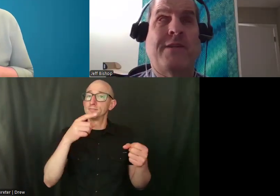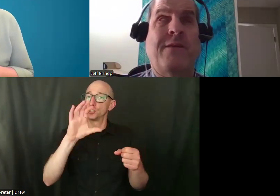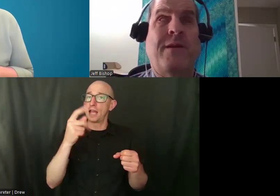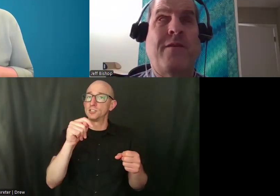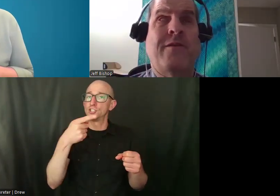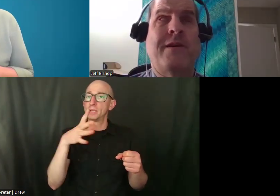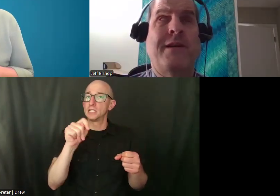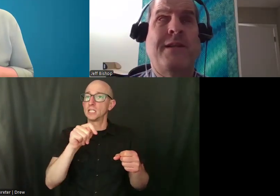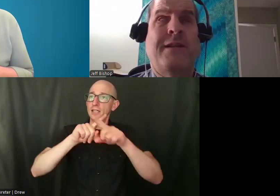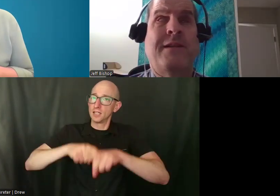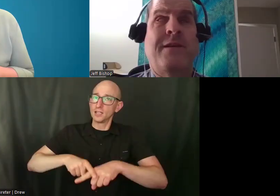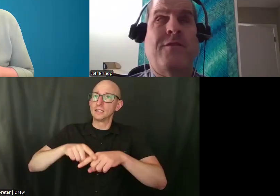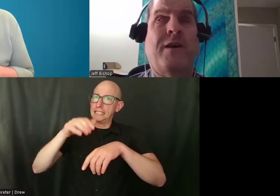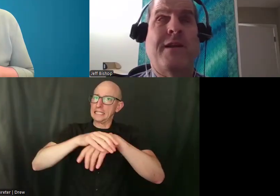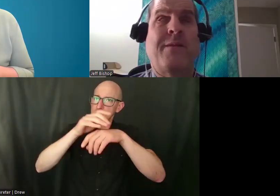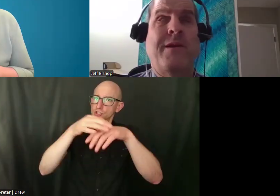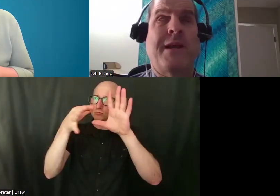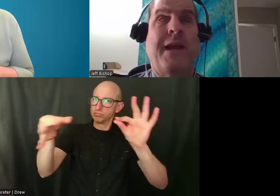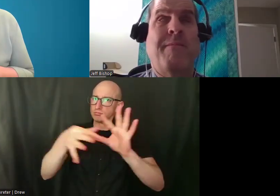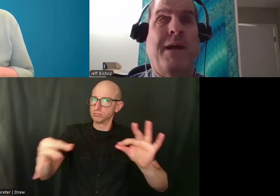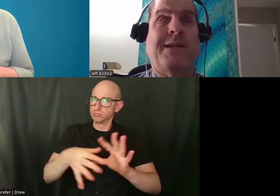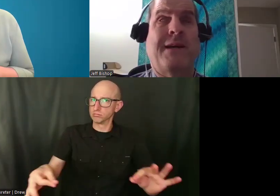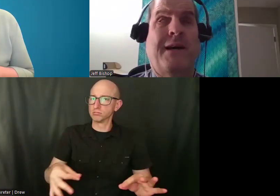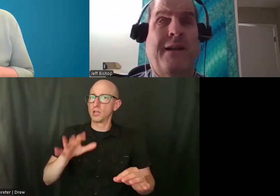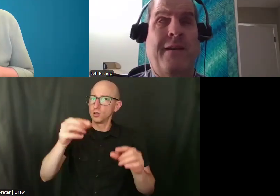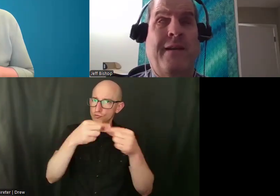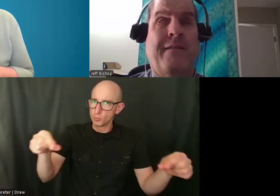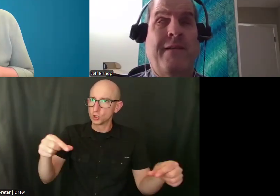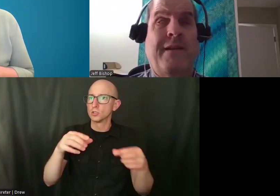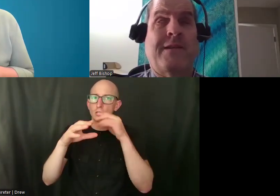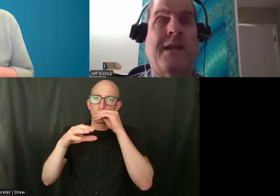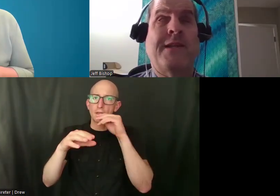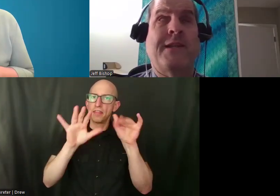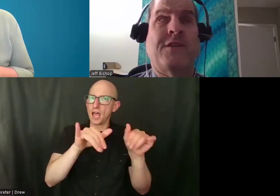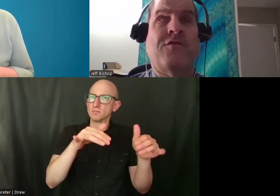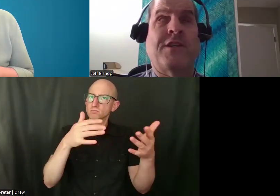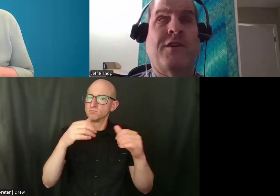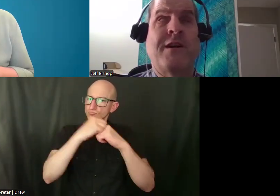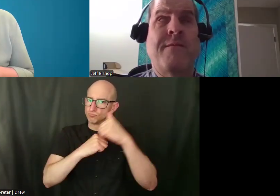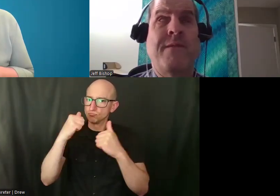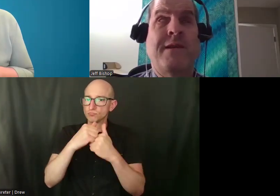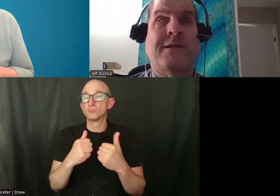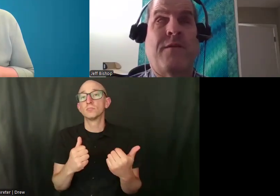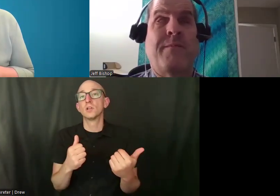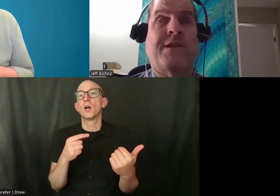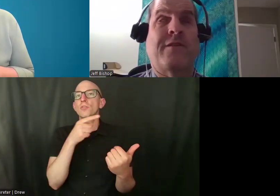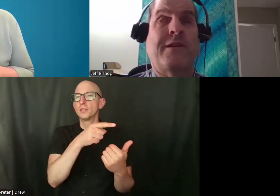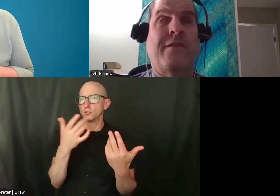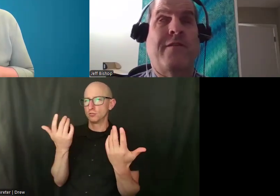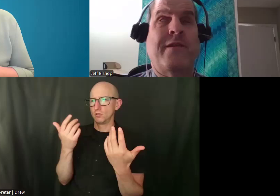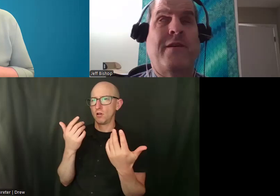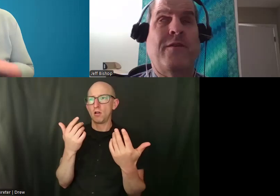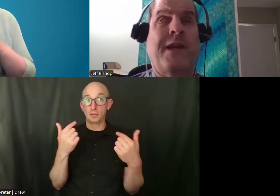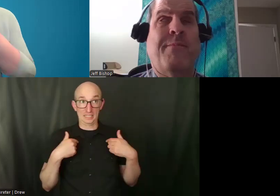to understand what you're trying to communicate based on sentence structure. So you want to make sure